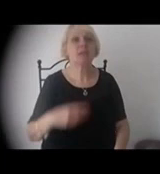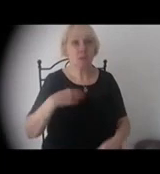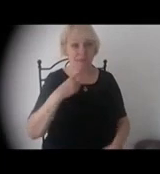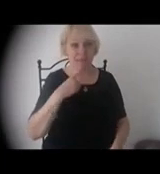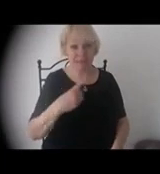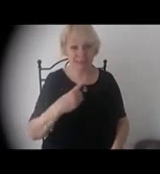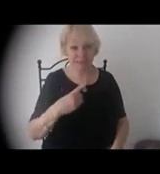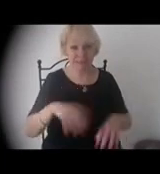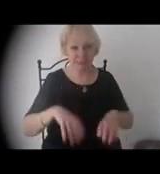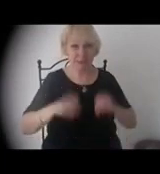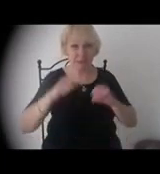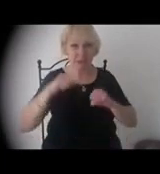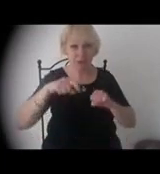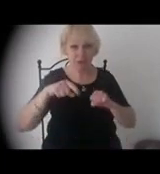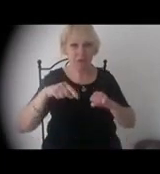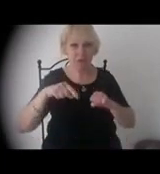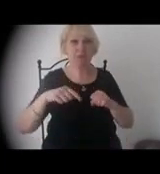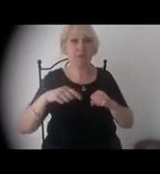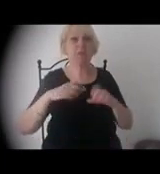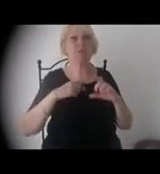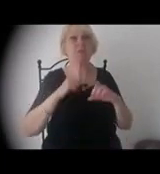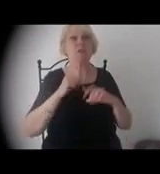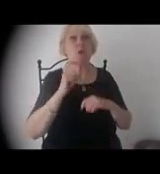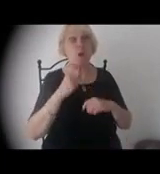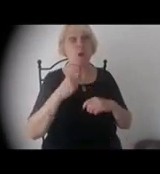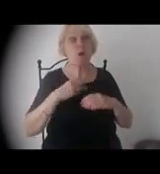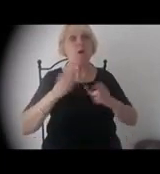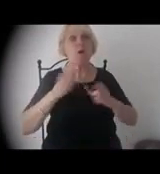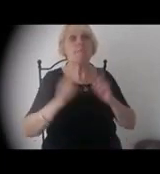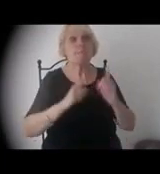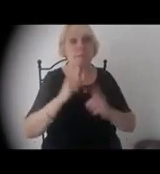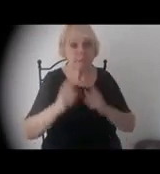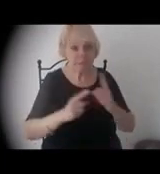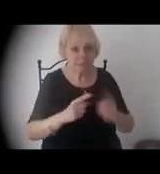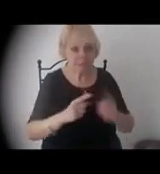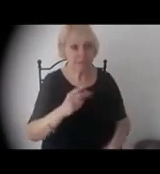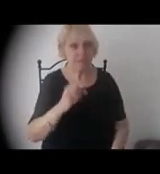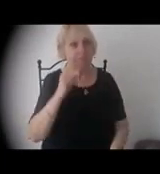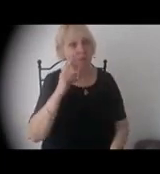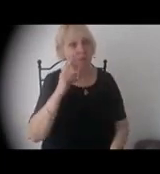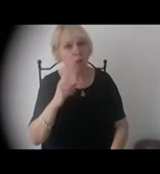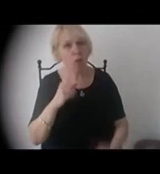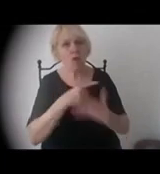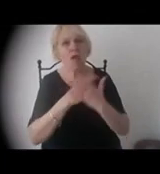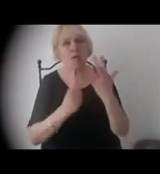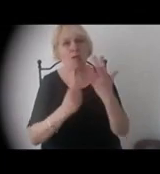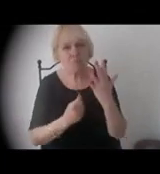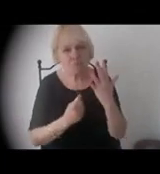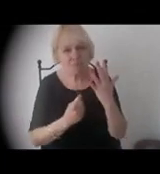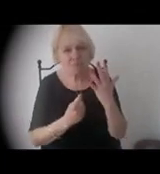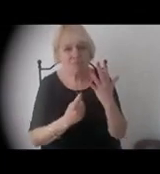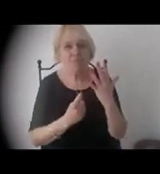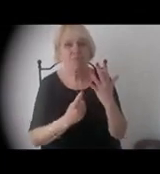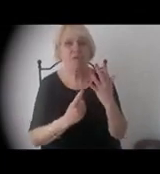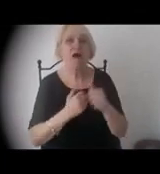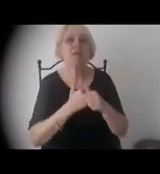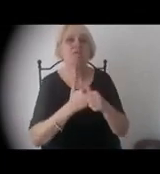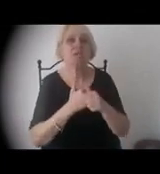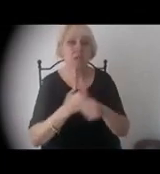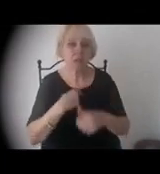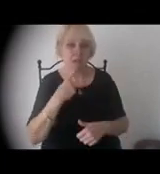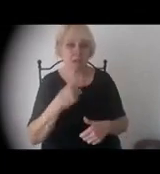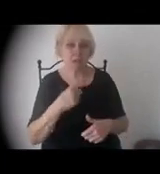your transition plans for September and beyond, and think really strategically about how you are supporting a sense